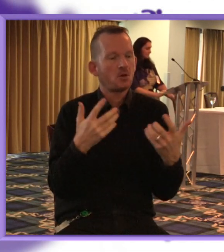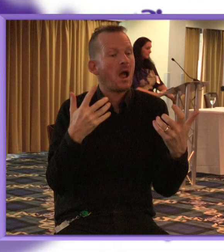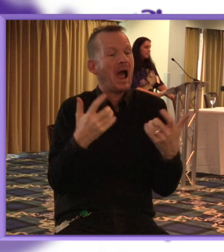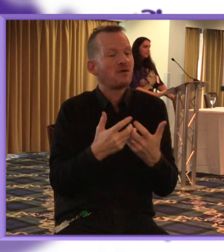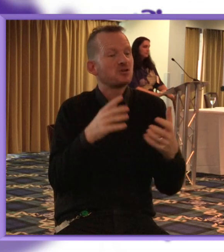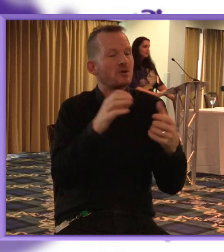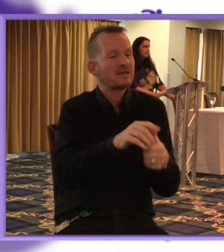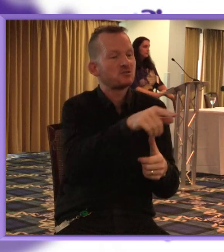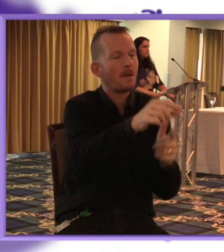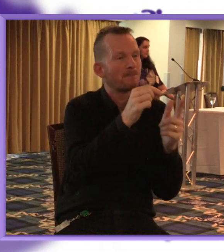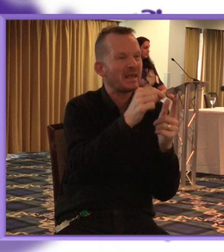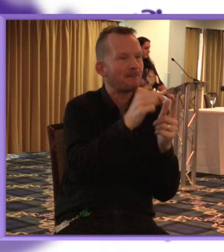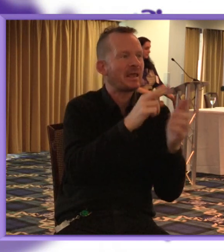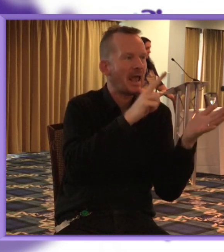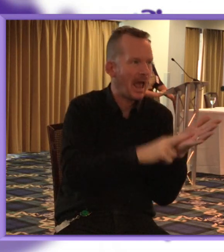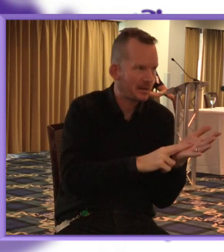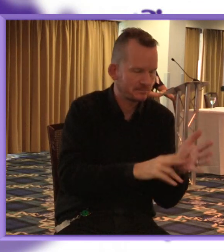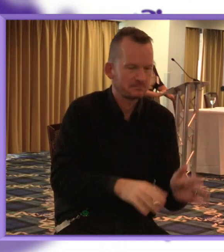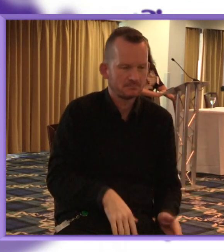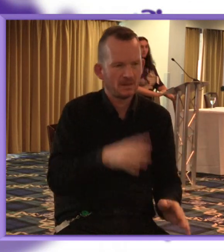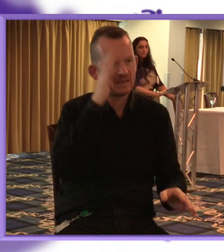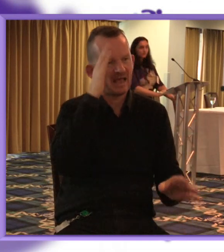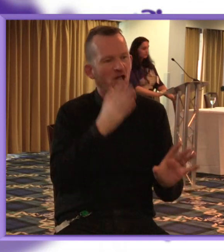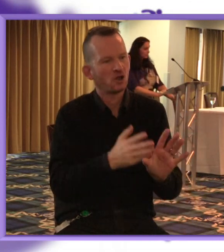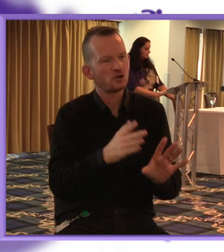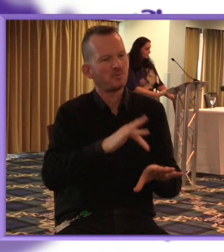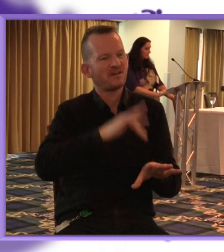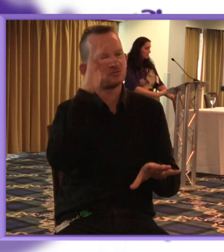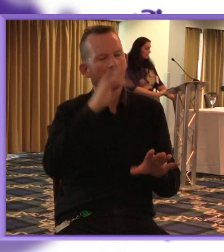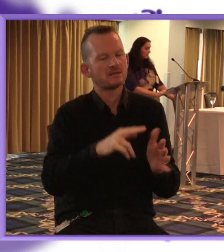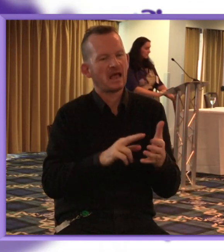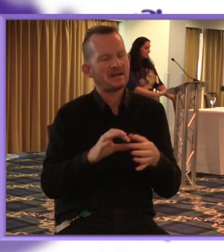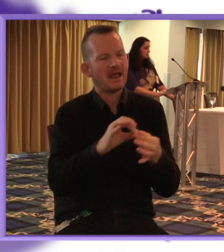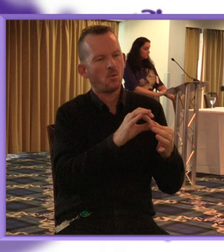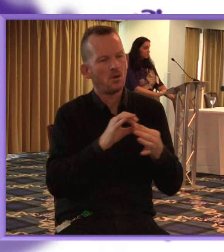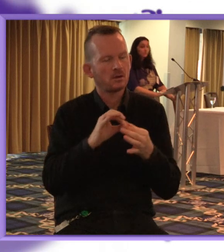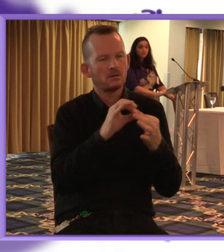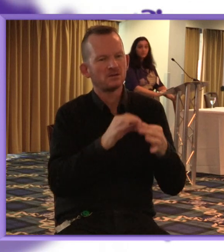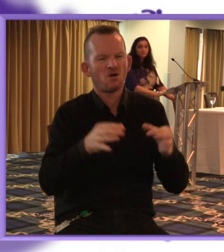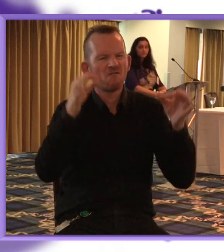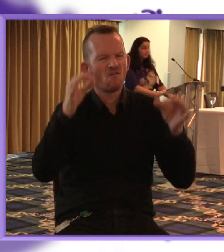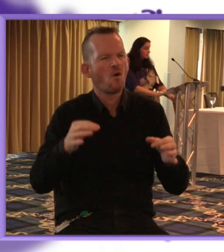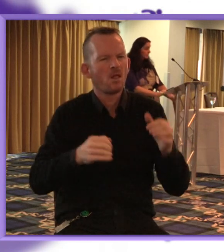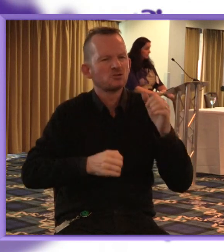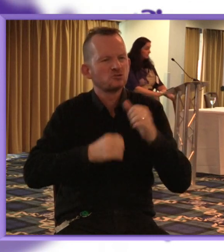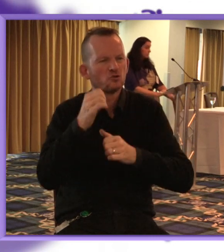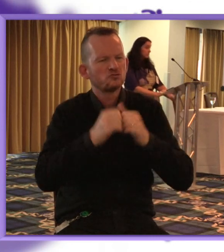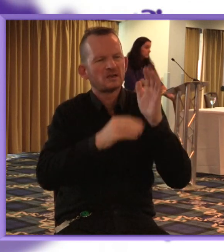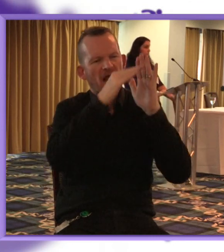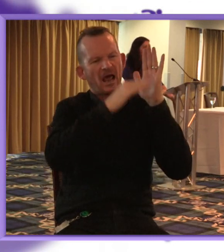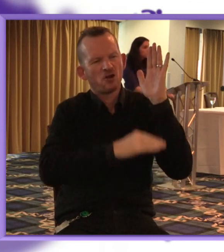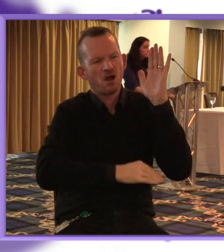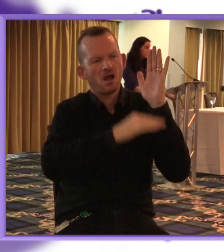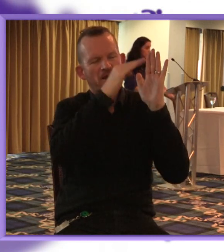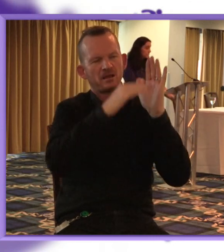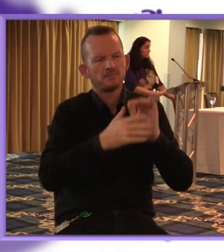PPN? The Psychological Professions Network isn't about formal structure and hierarchy, although we do have some of these features: